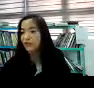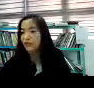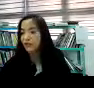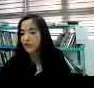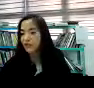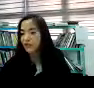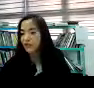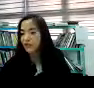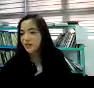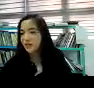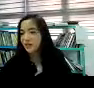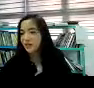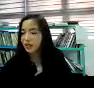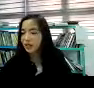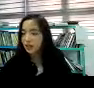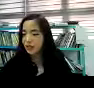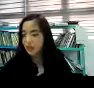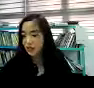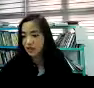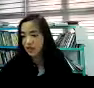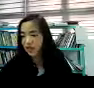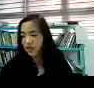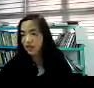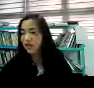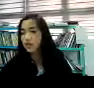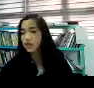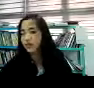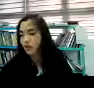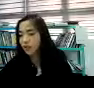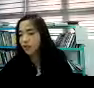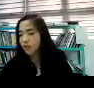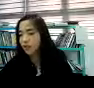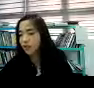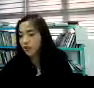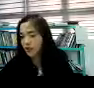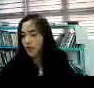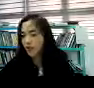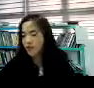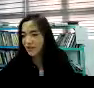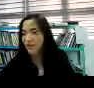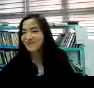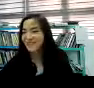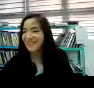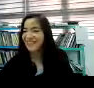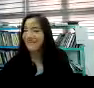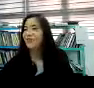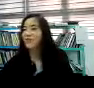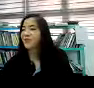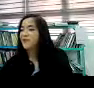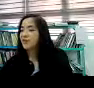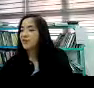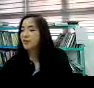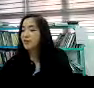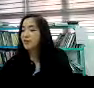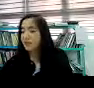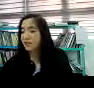full text. Ibig sabihin, pwede nyo po siyang basahin online, pwede nyo din pong i-download yung material mismo. Ayan po. So,